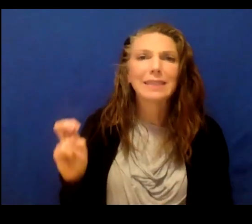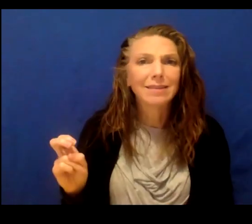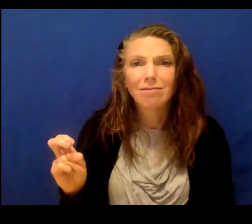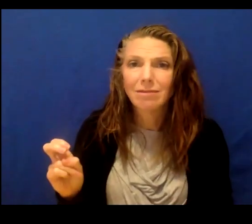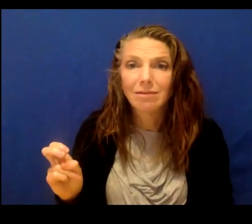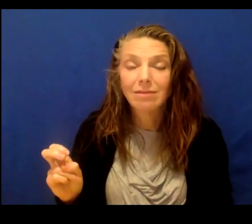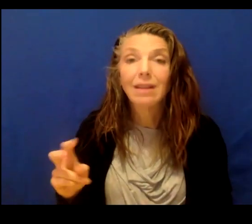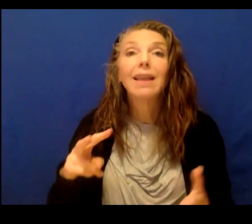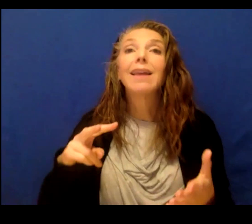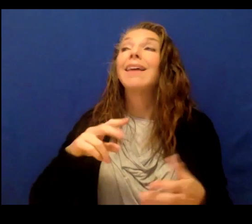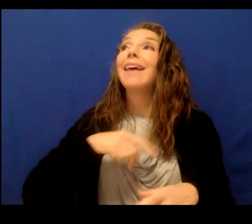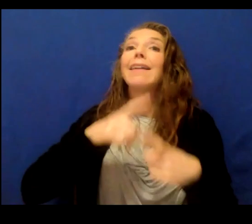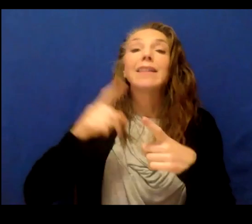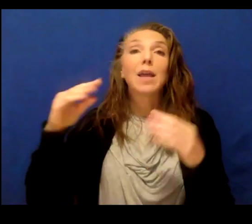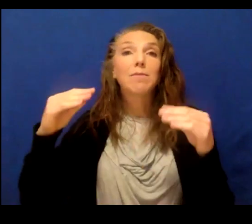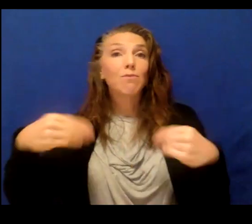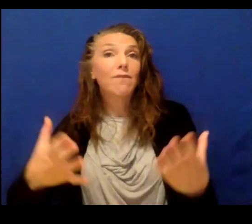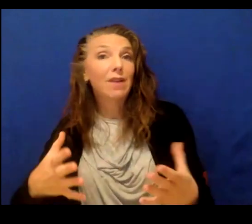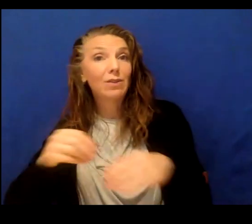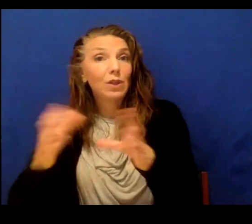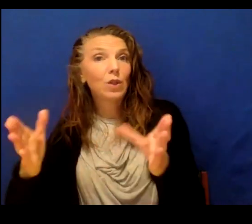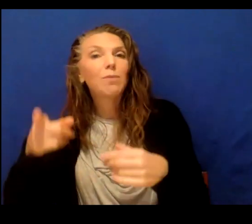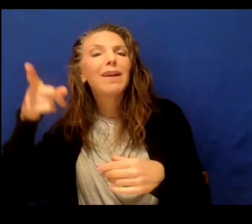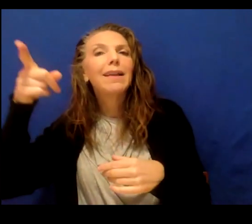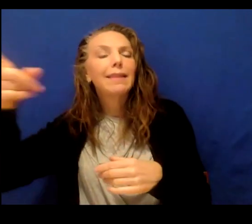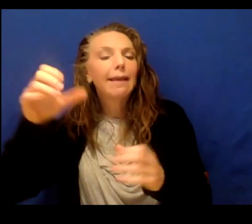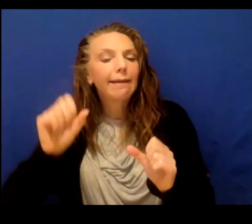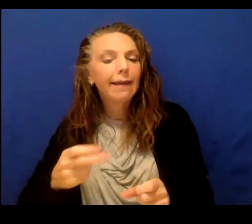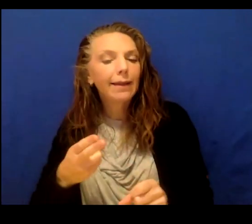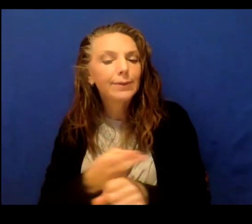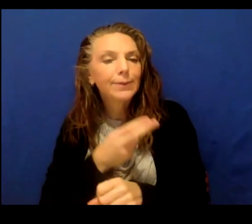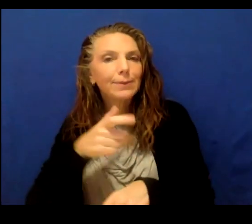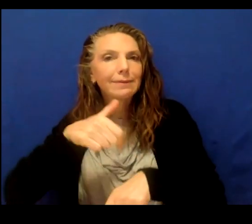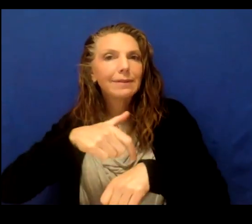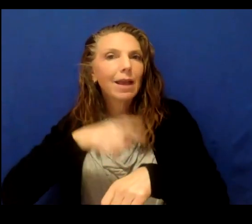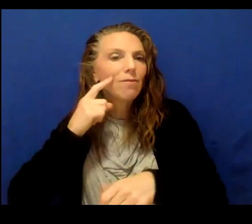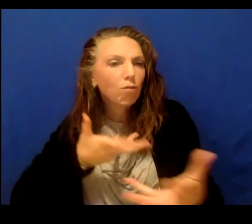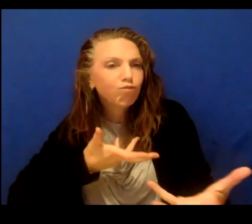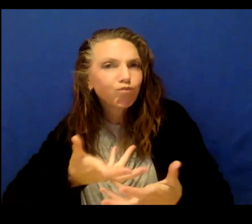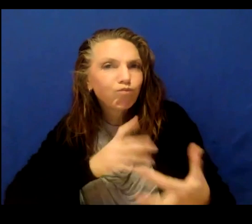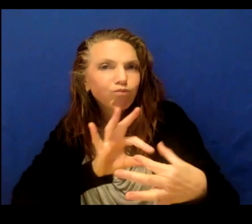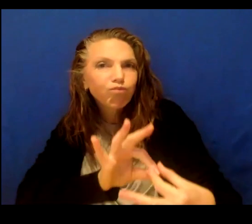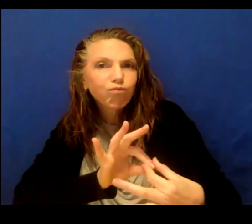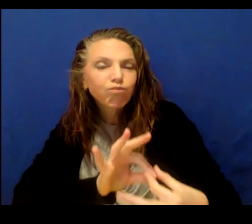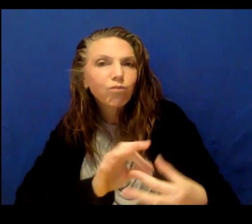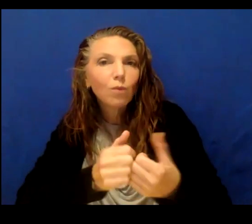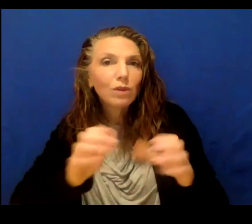enables the providers who are in the room to develop their relationships during this time or to offer,